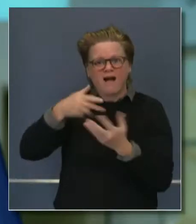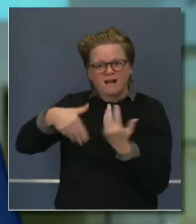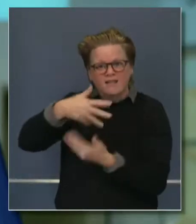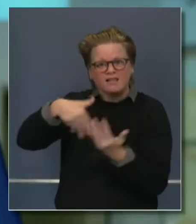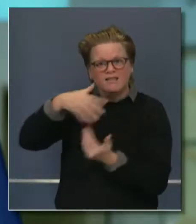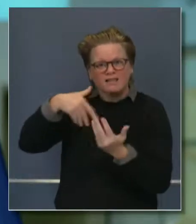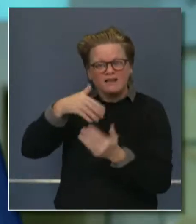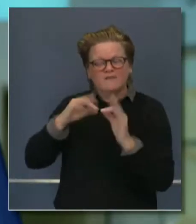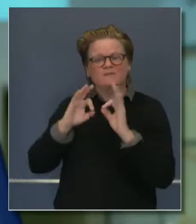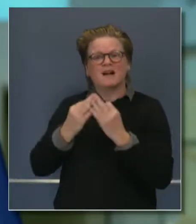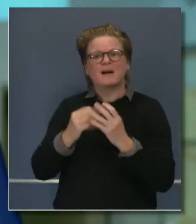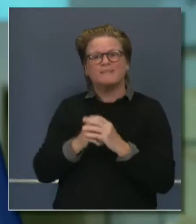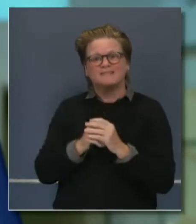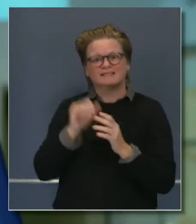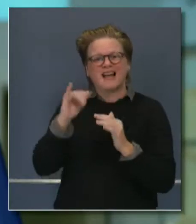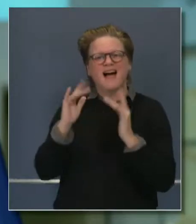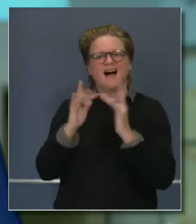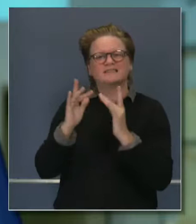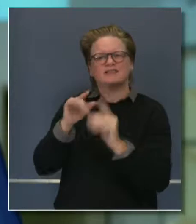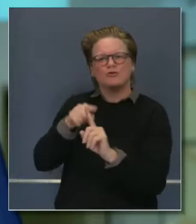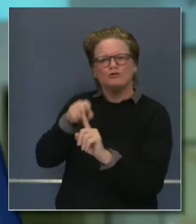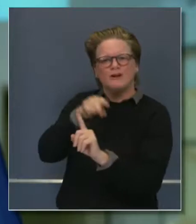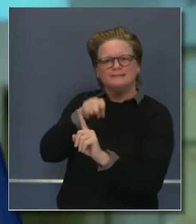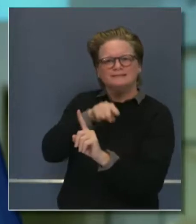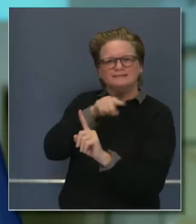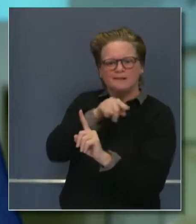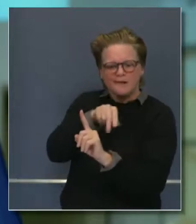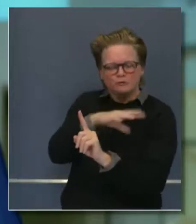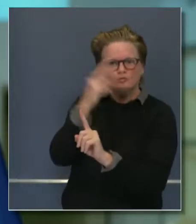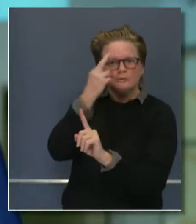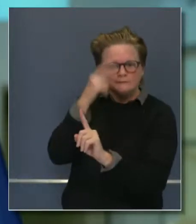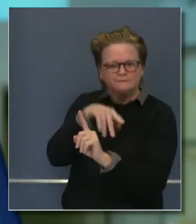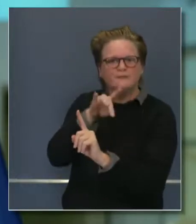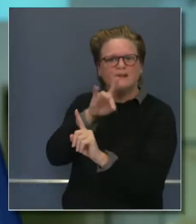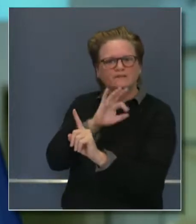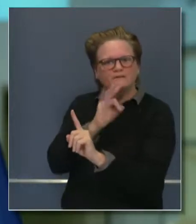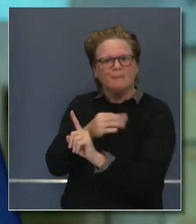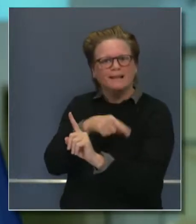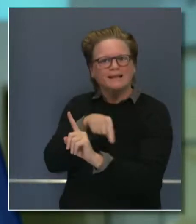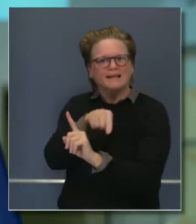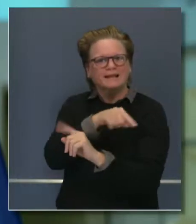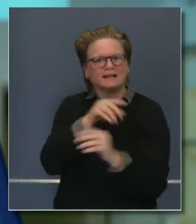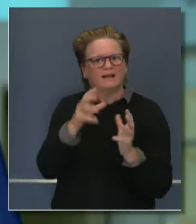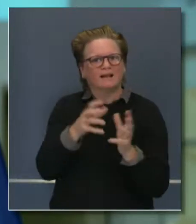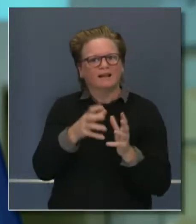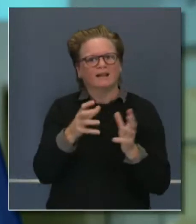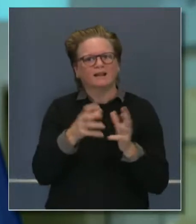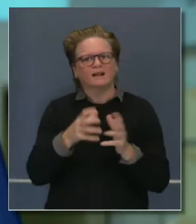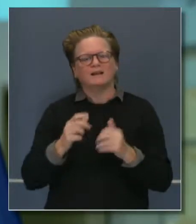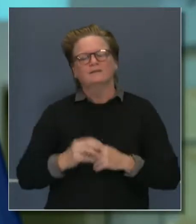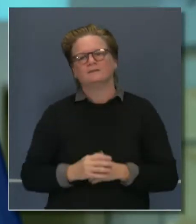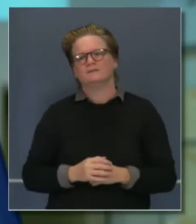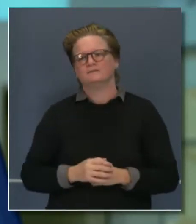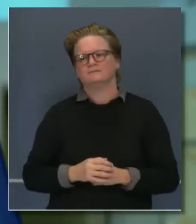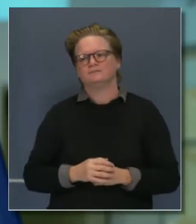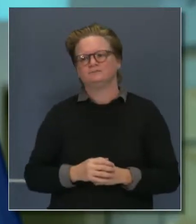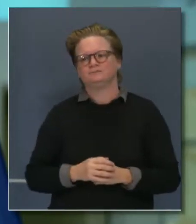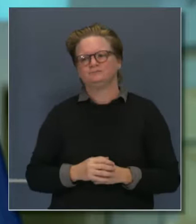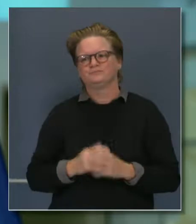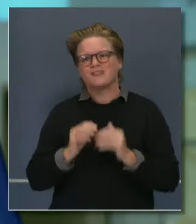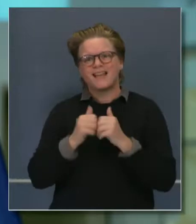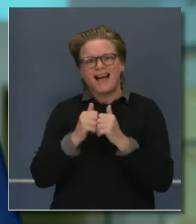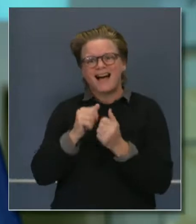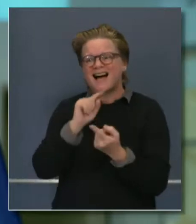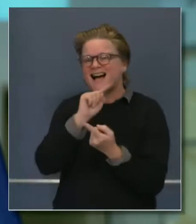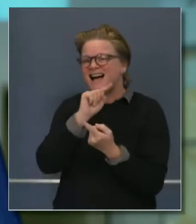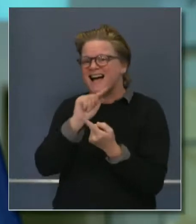that transmission there and help not just transmission rates to come down, but our entire economy to stay moving. And as we look